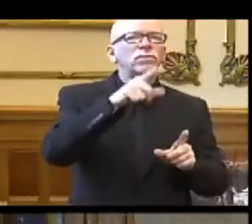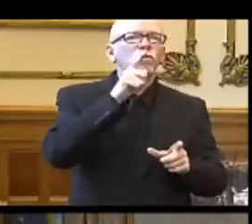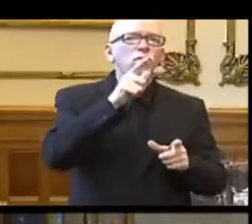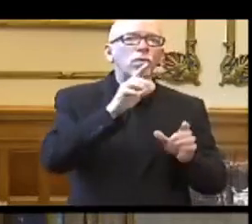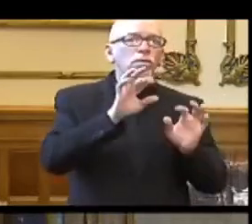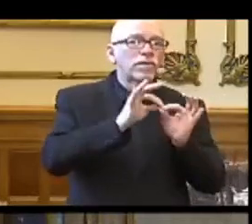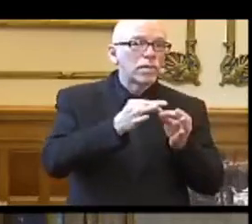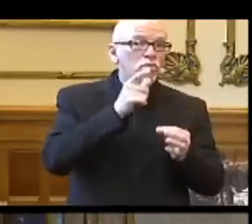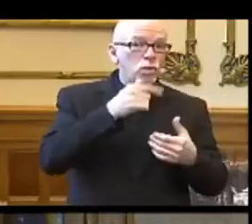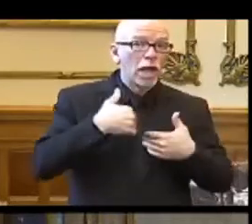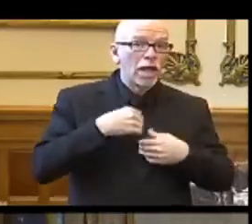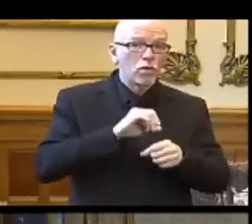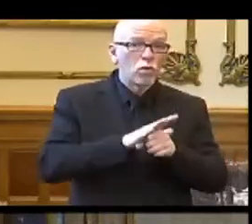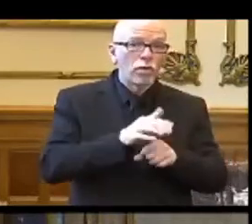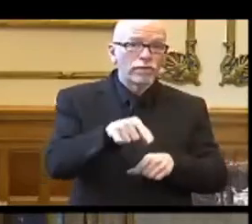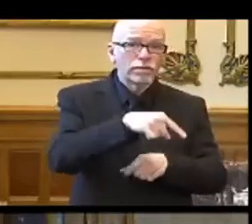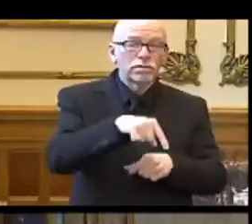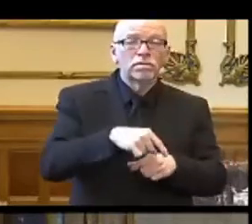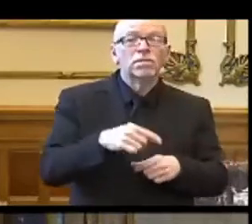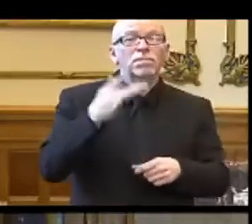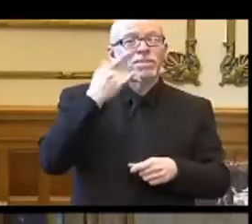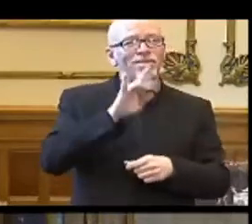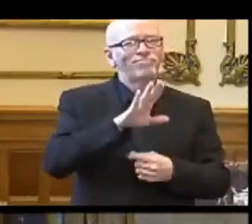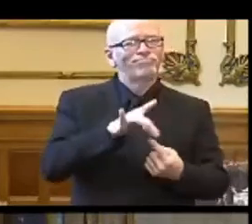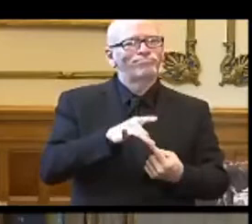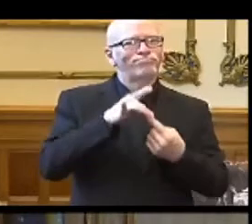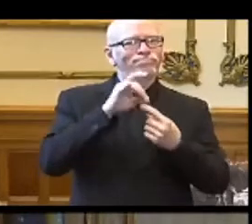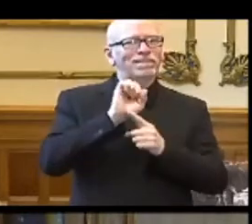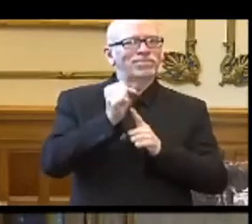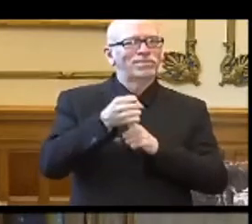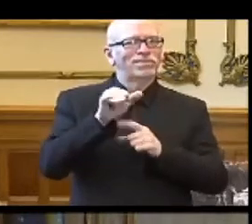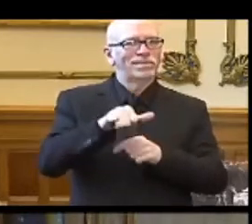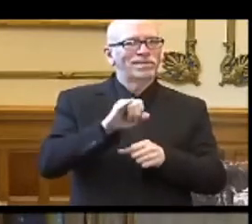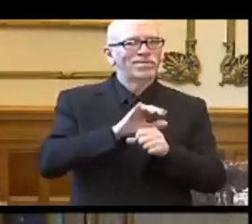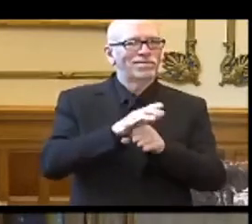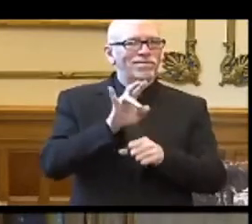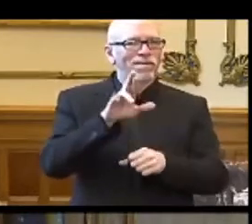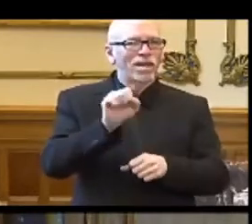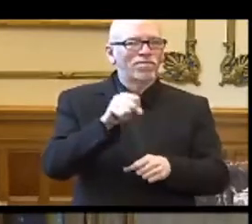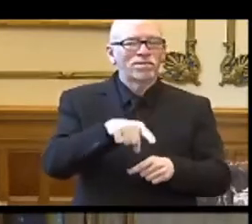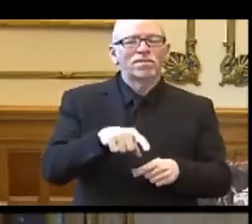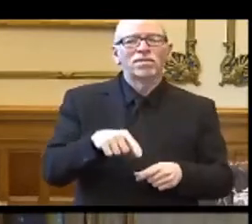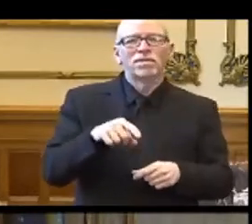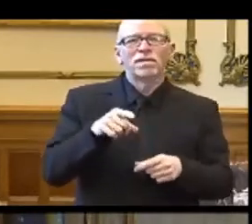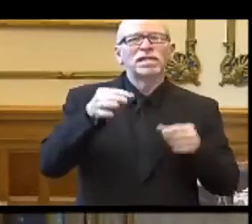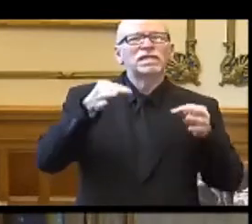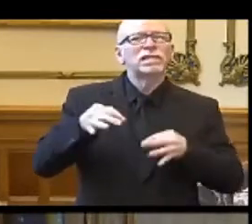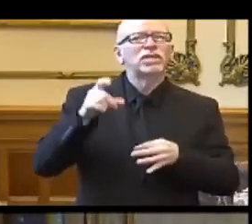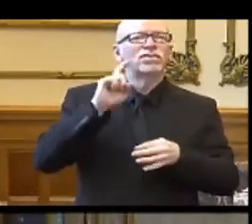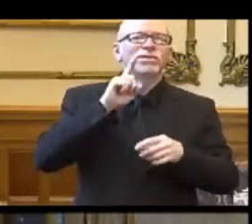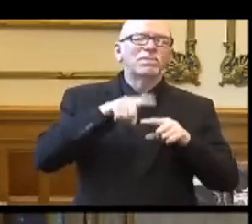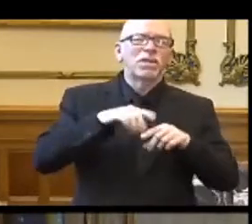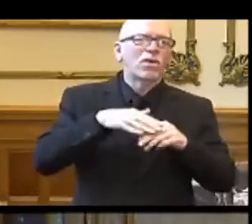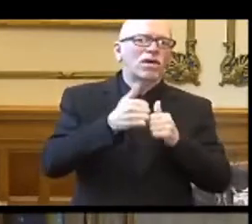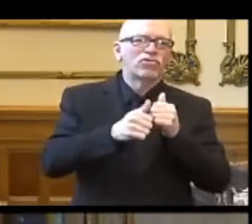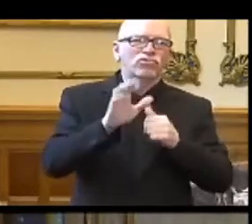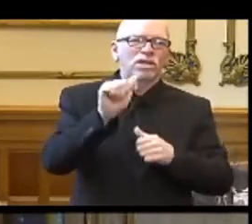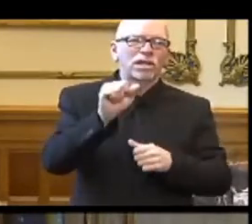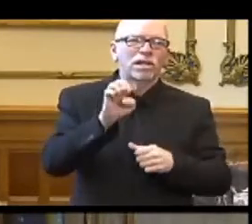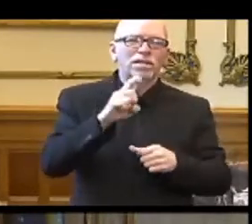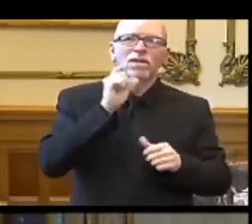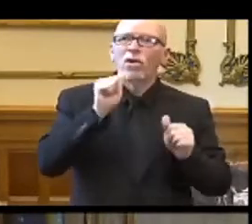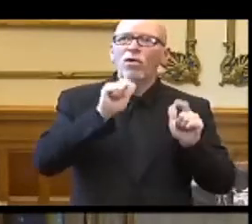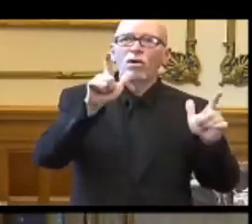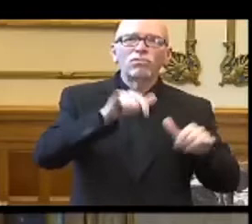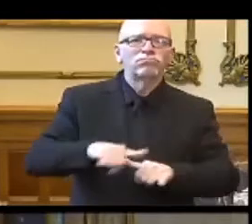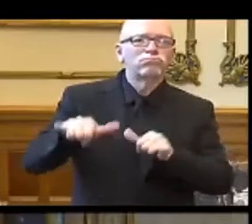have COVID-19. Because of the unique nature of this coronavirus, these decisions should be made on a case-by-case basis